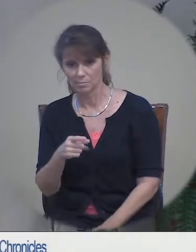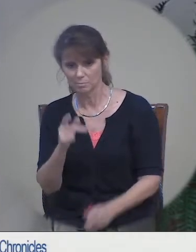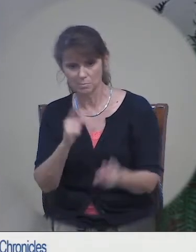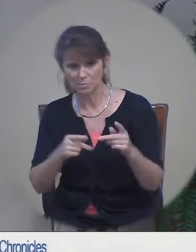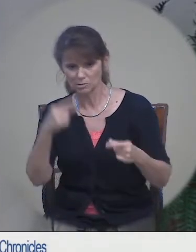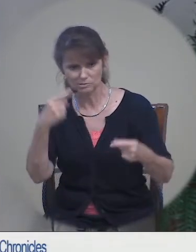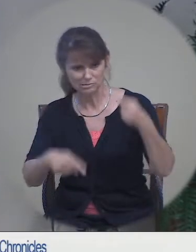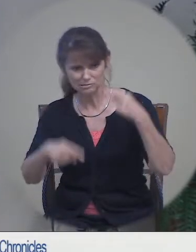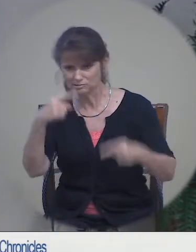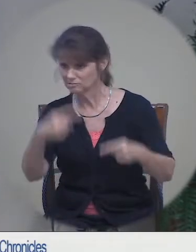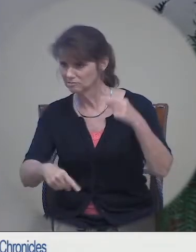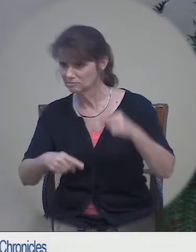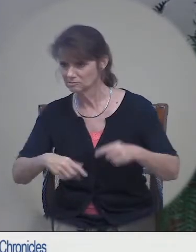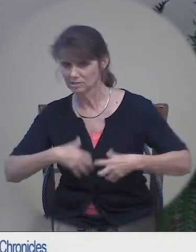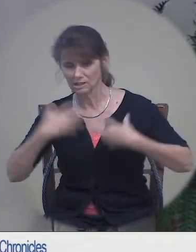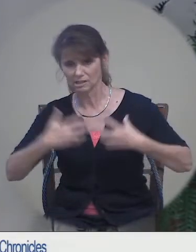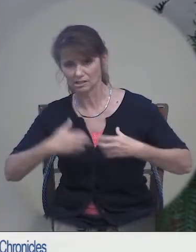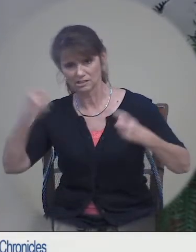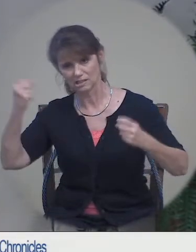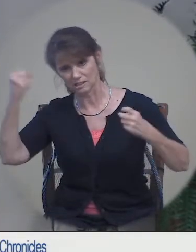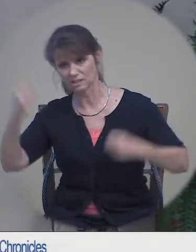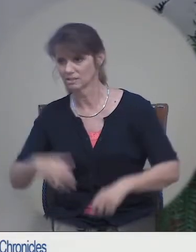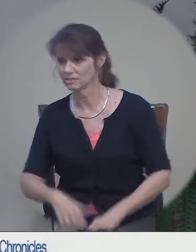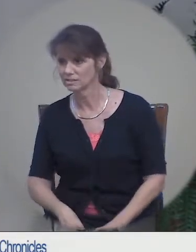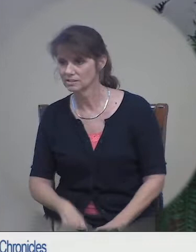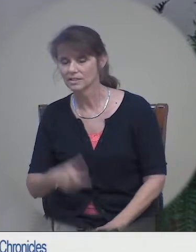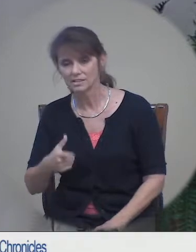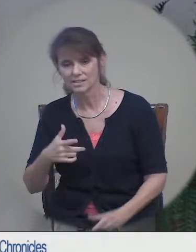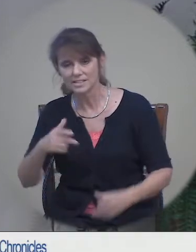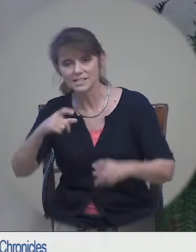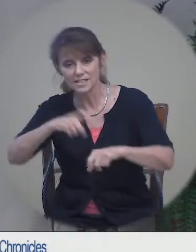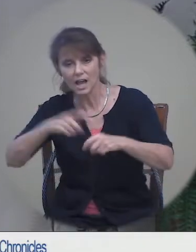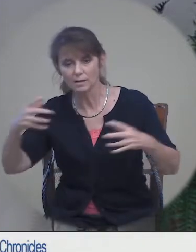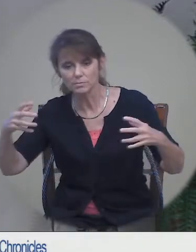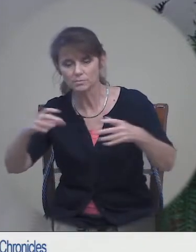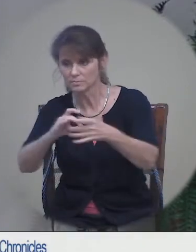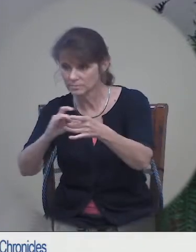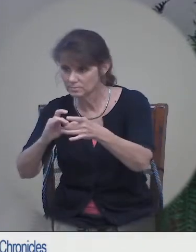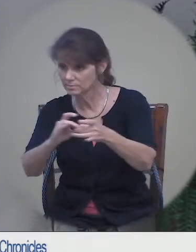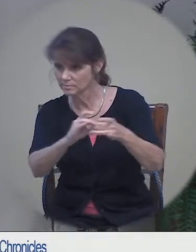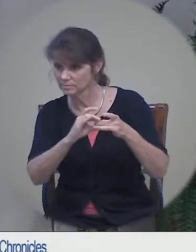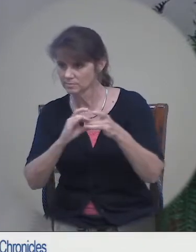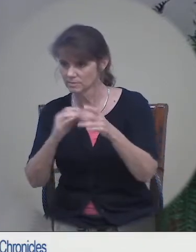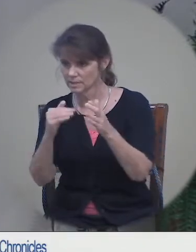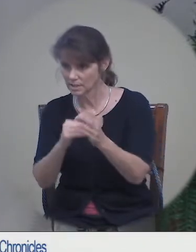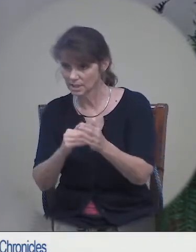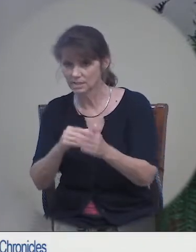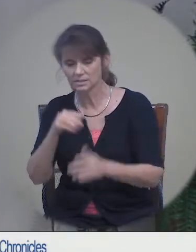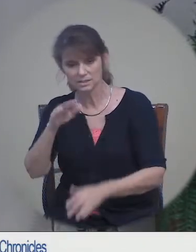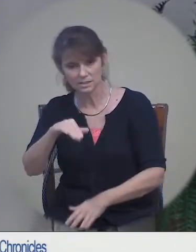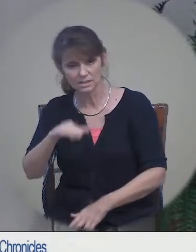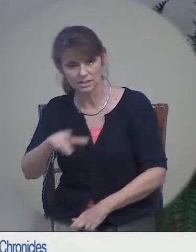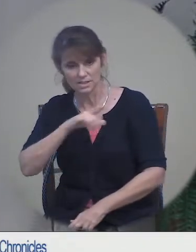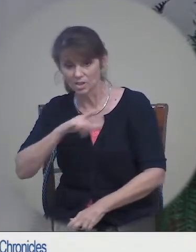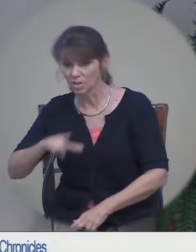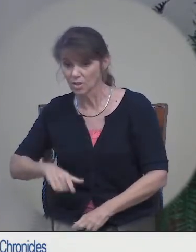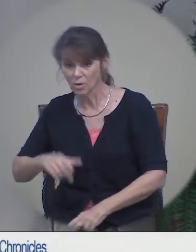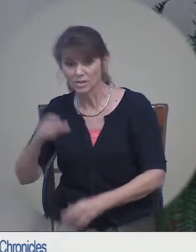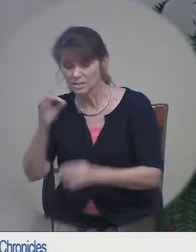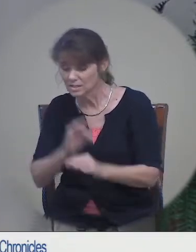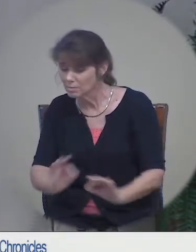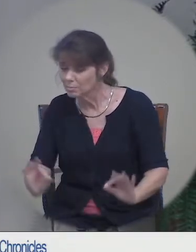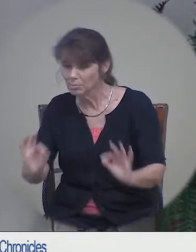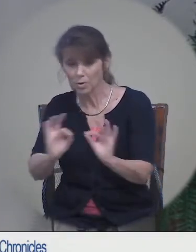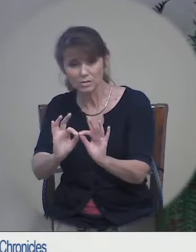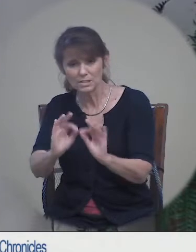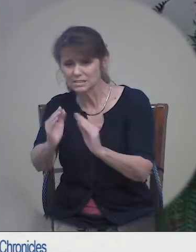Jeroboam, back in 1 Kings. They've been divided this whole time. And he says, the Lord is so important. I don't care what's